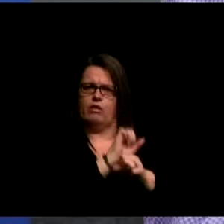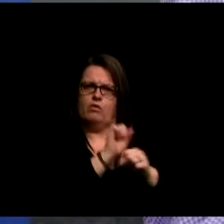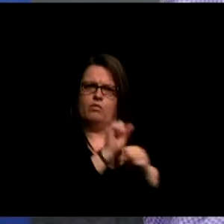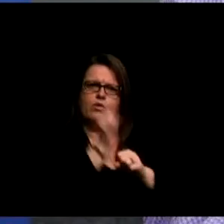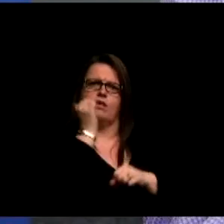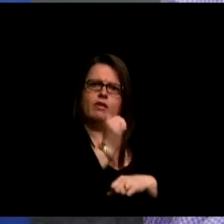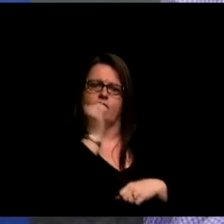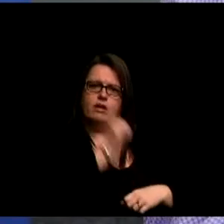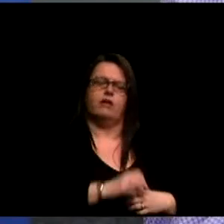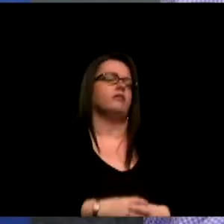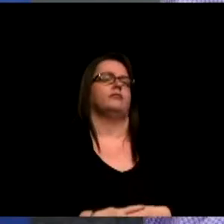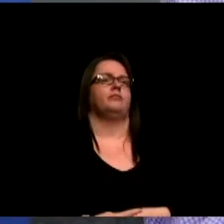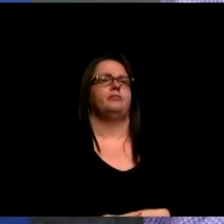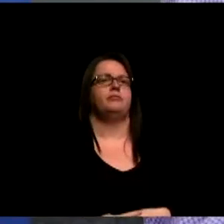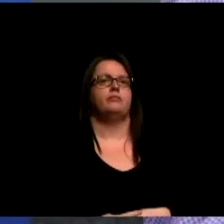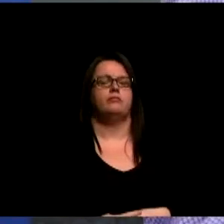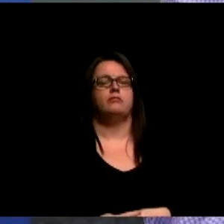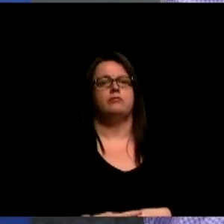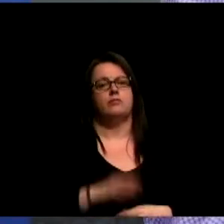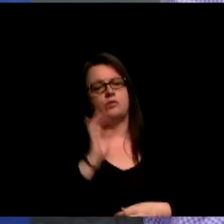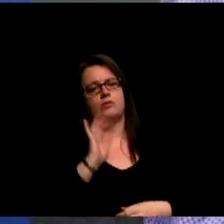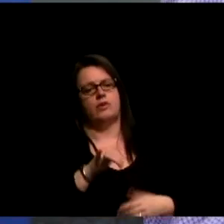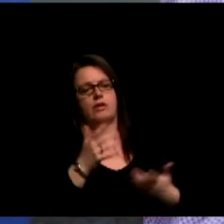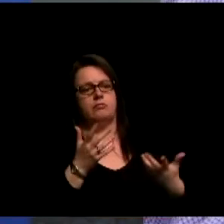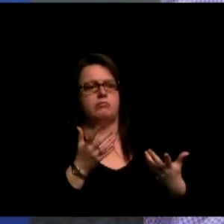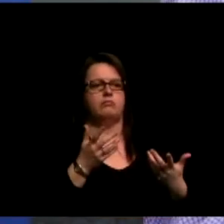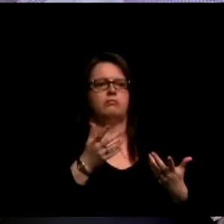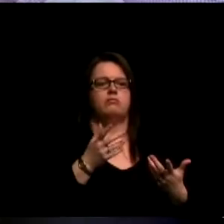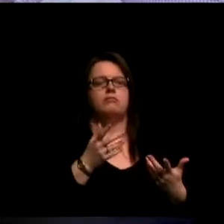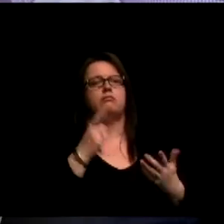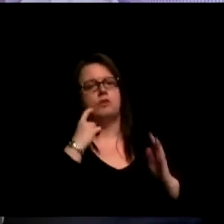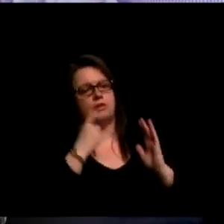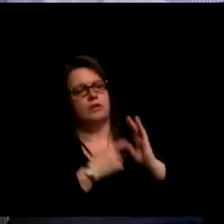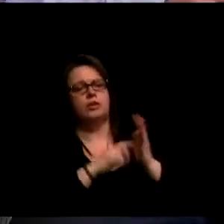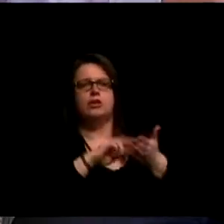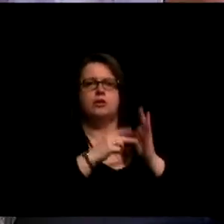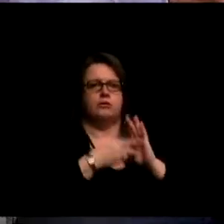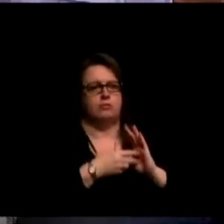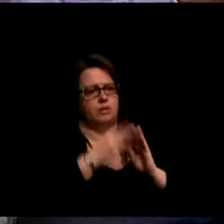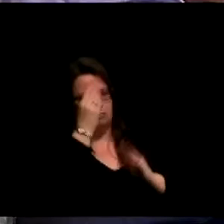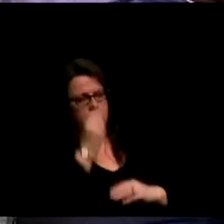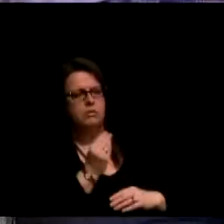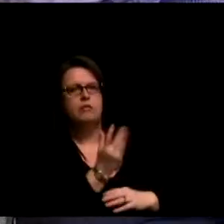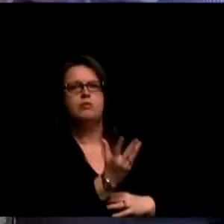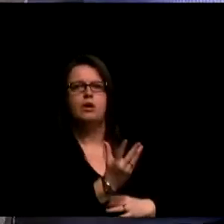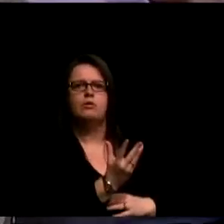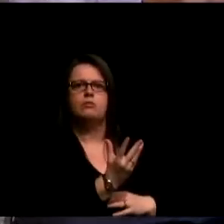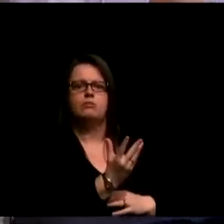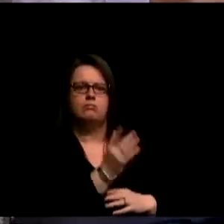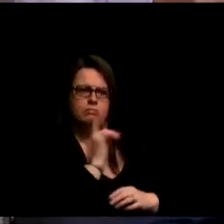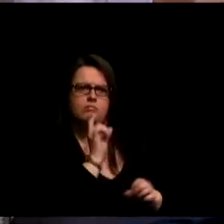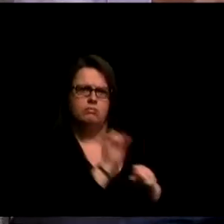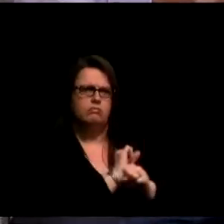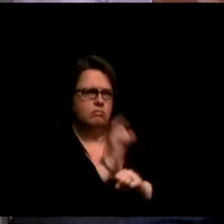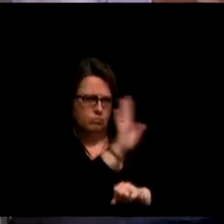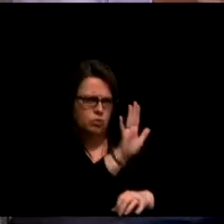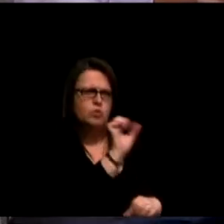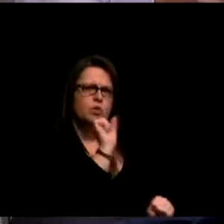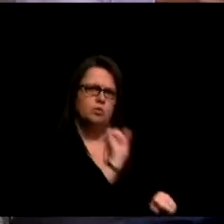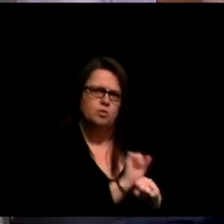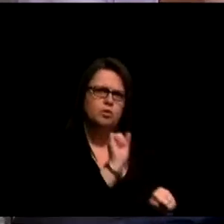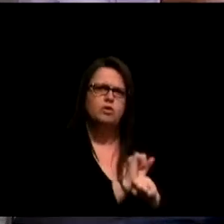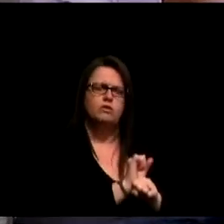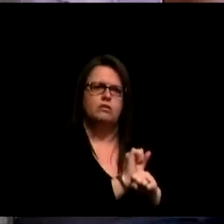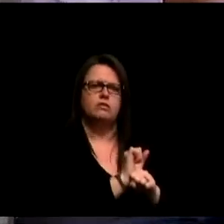work. And you are kind of reassuring them that what you are doing